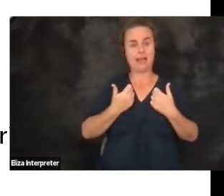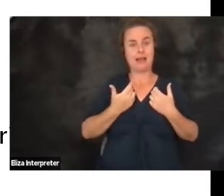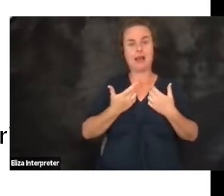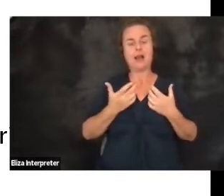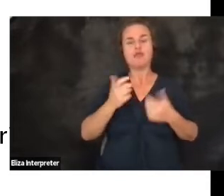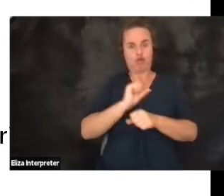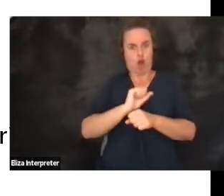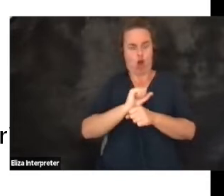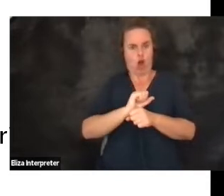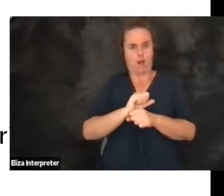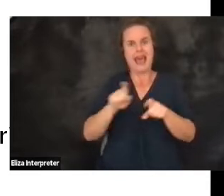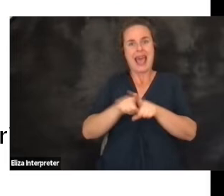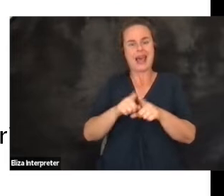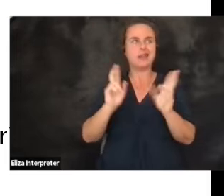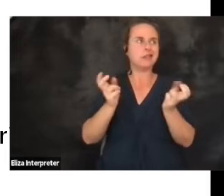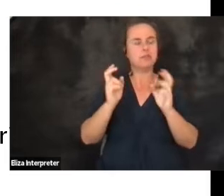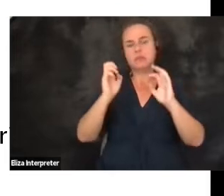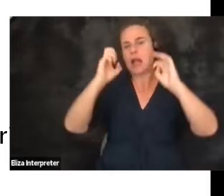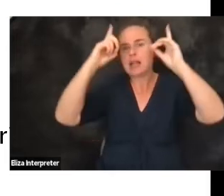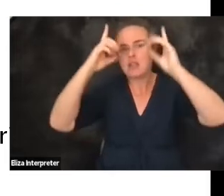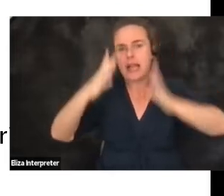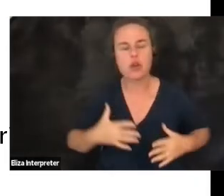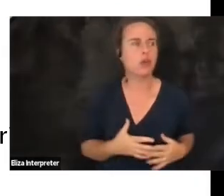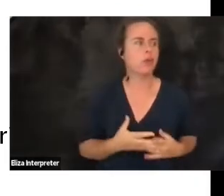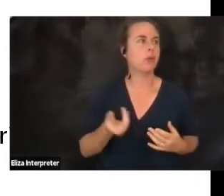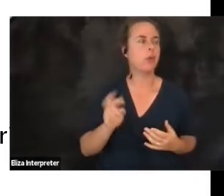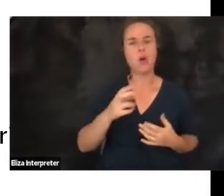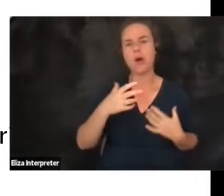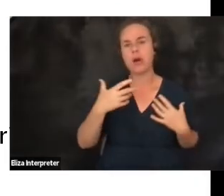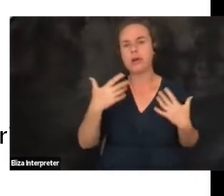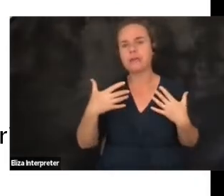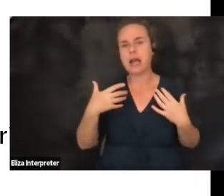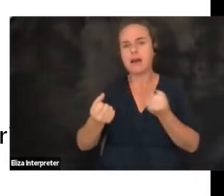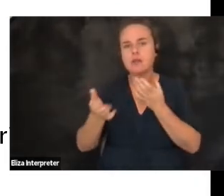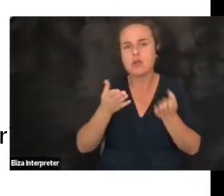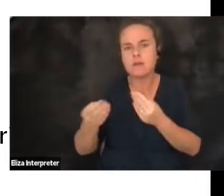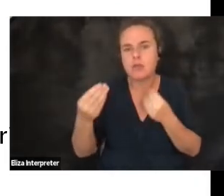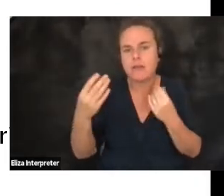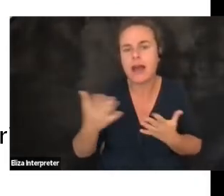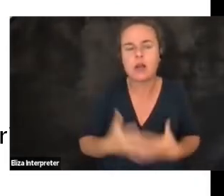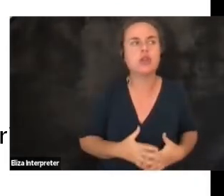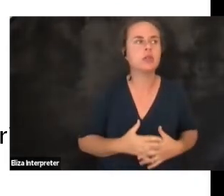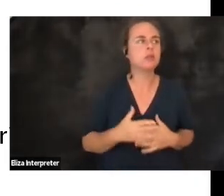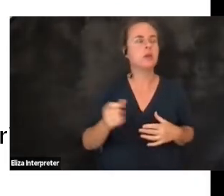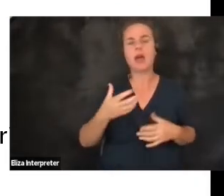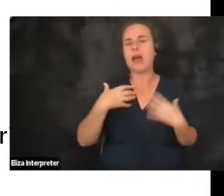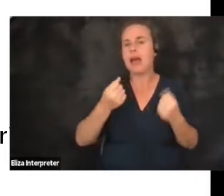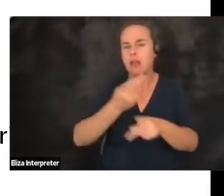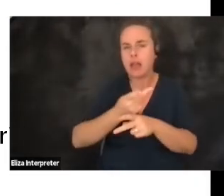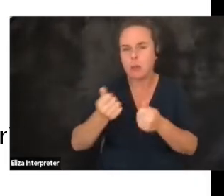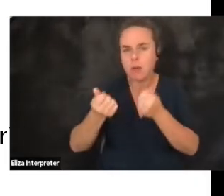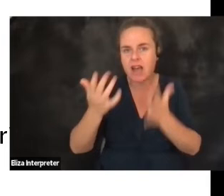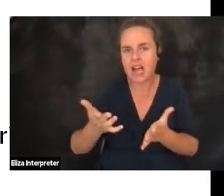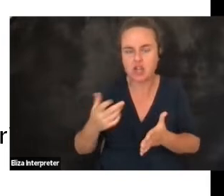being educators, being health and service providers, healthcare providers,